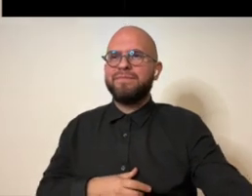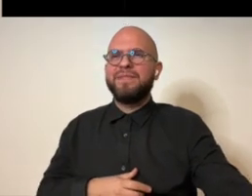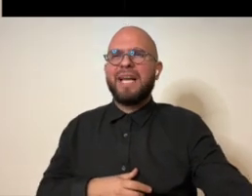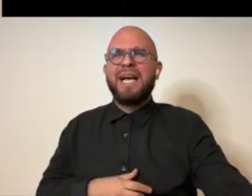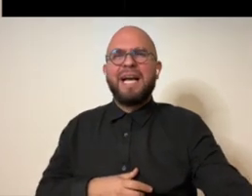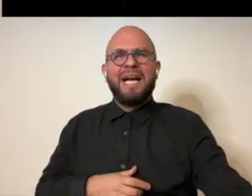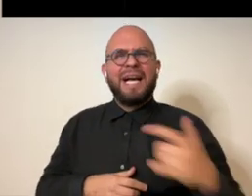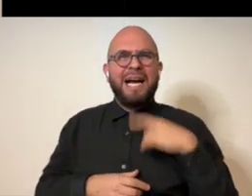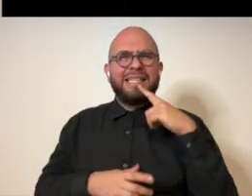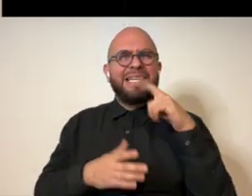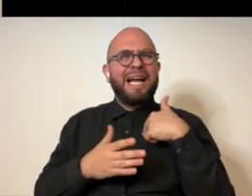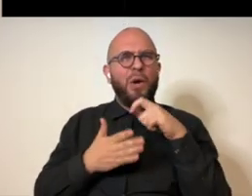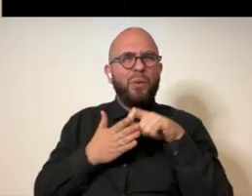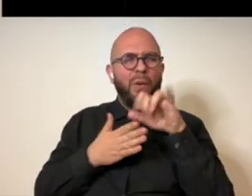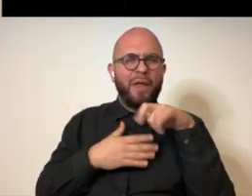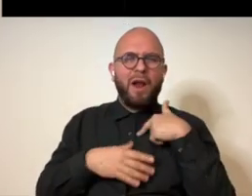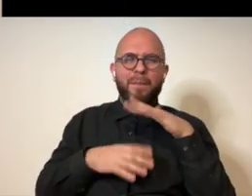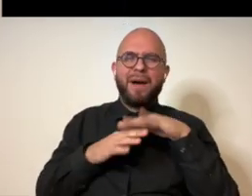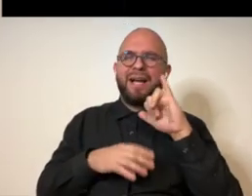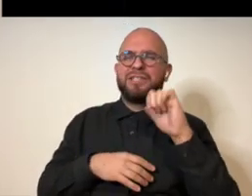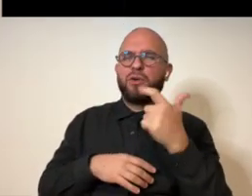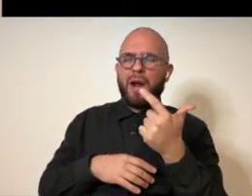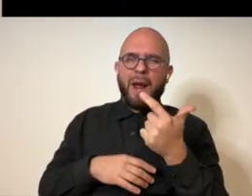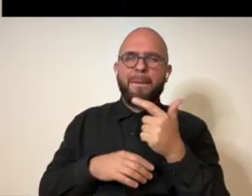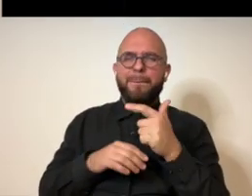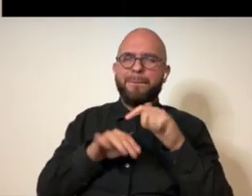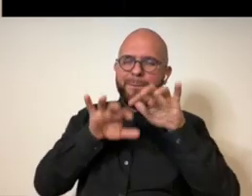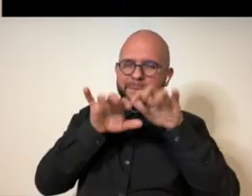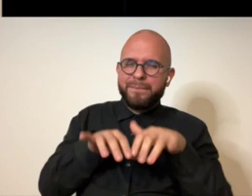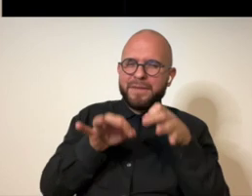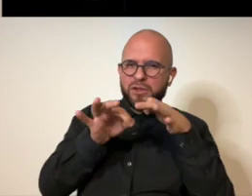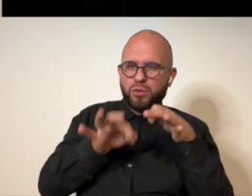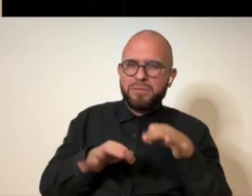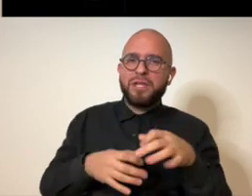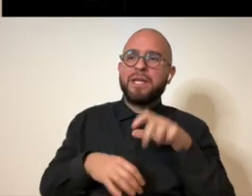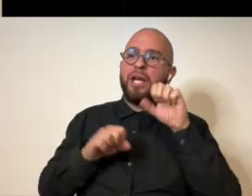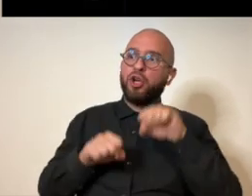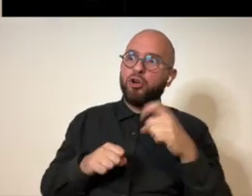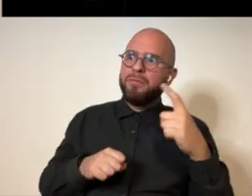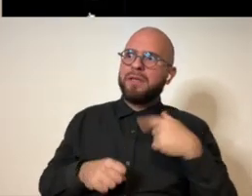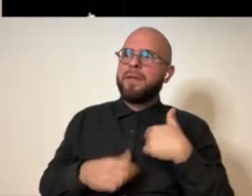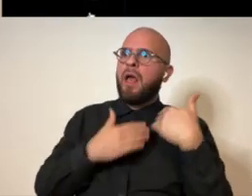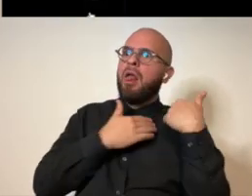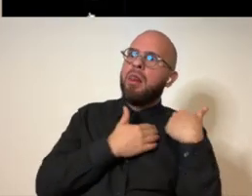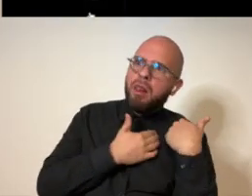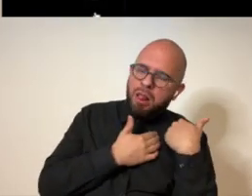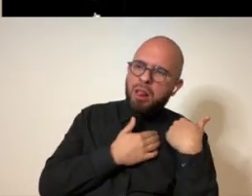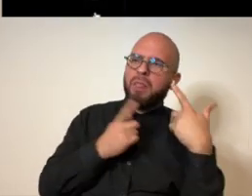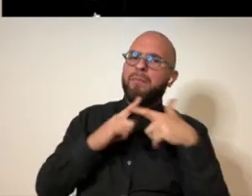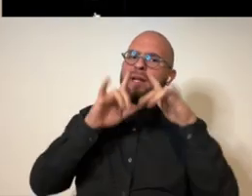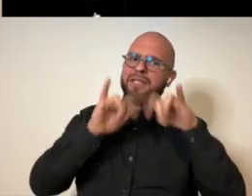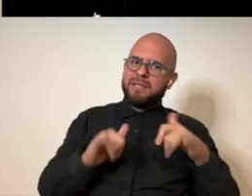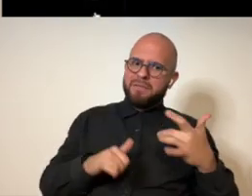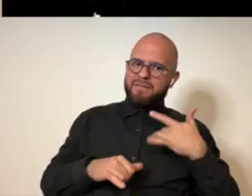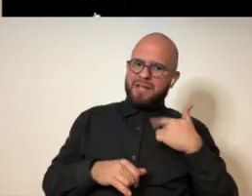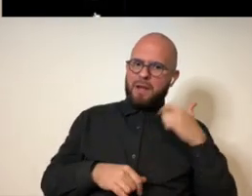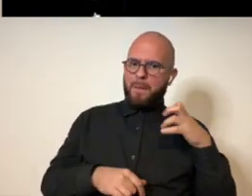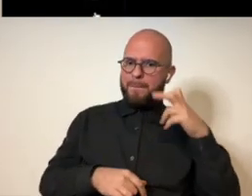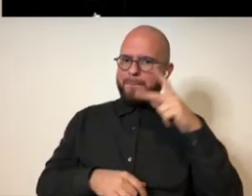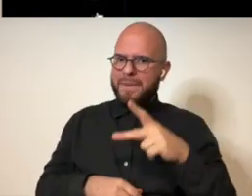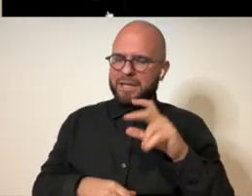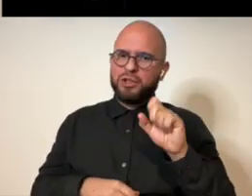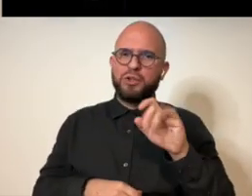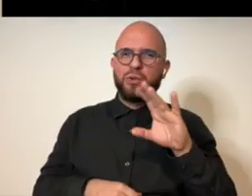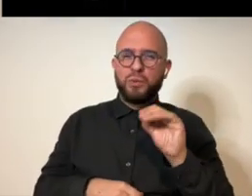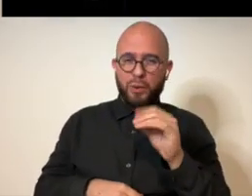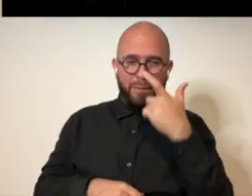who has it. I think I wrote about that for my description of it on my Instagram. It's like a, it can be this thing that is a burden,